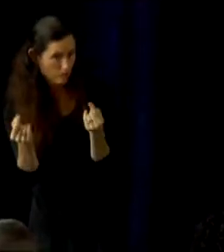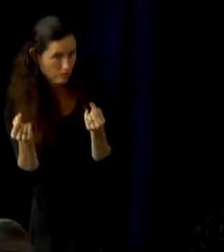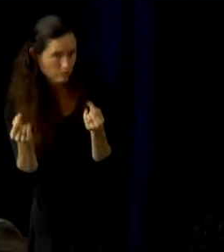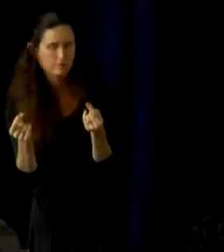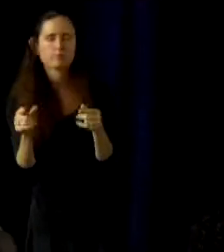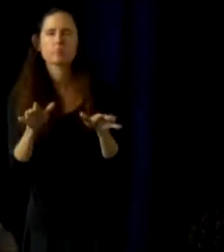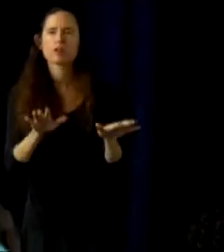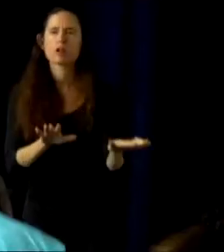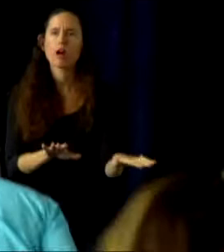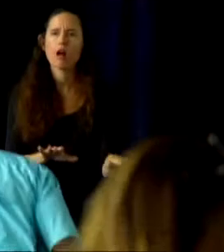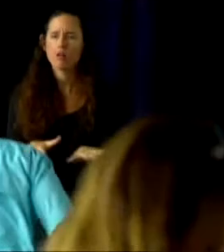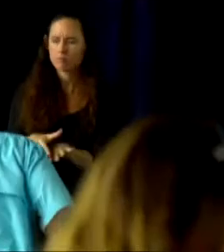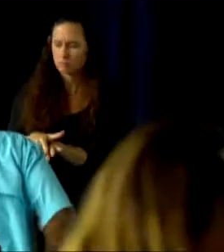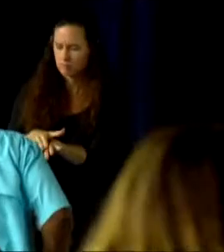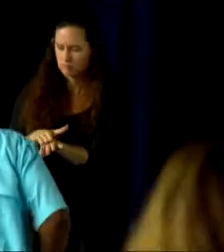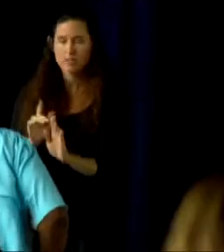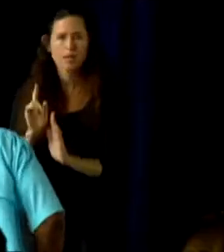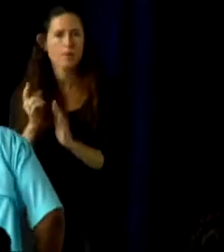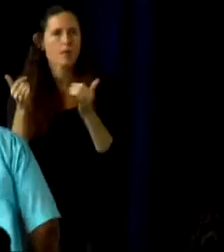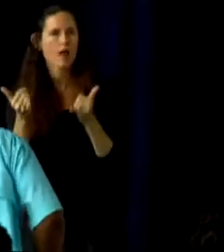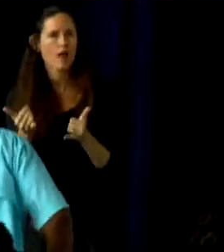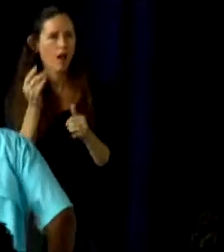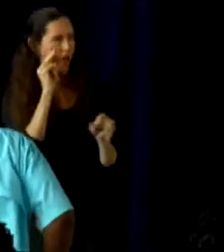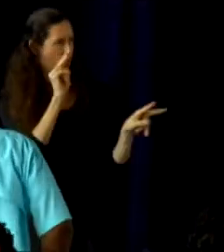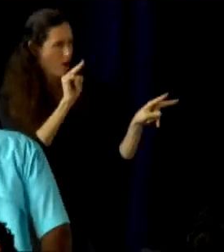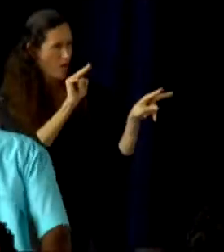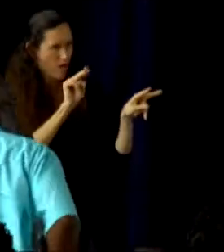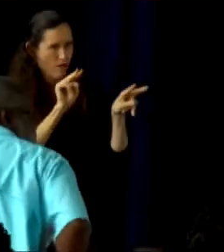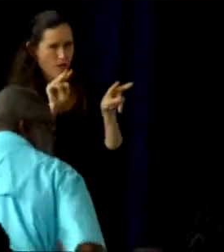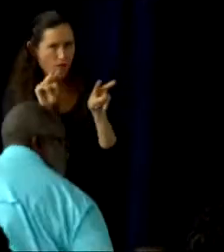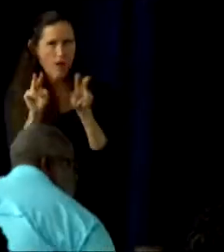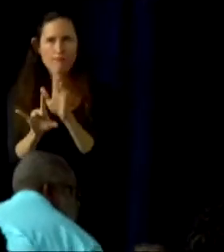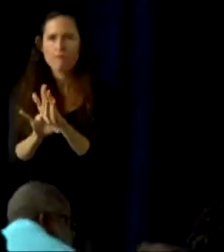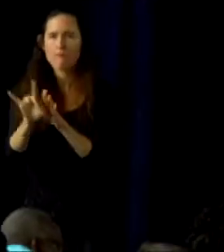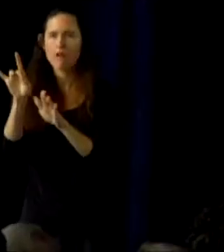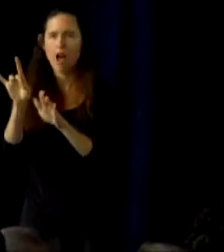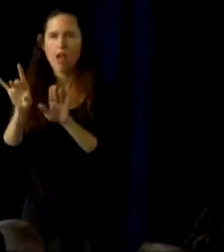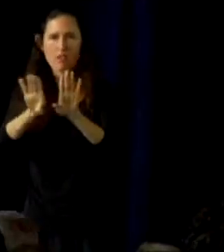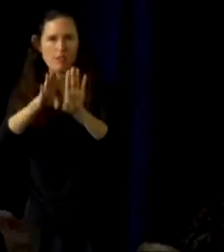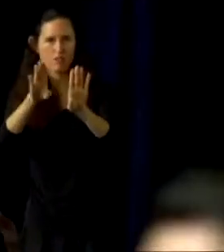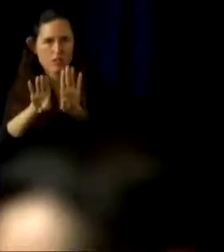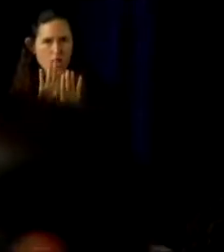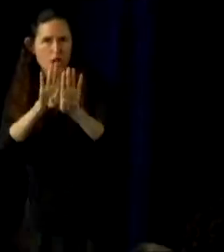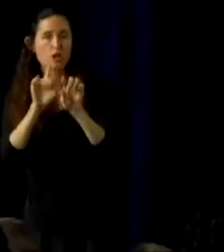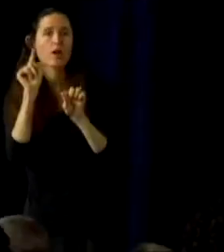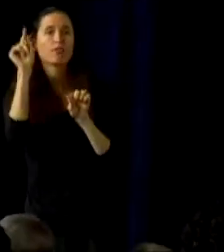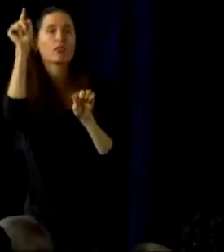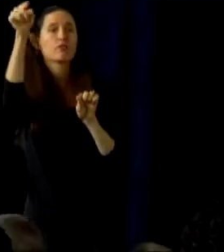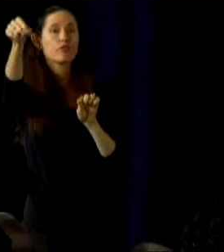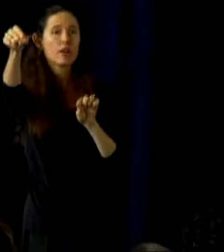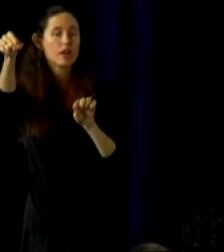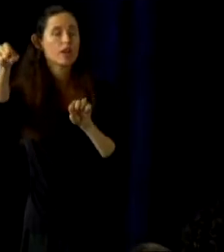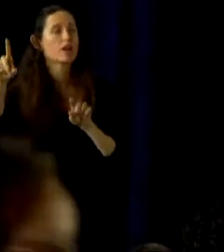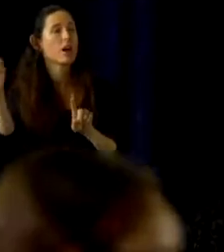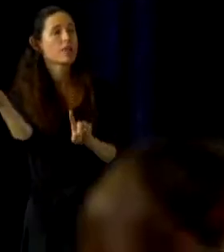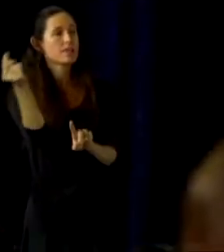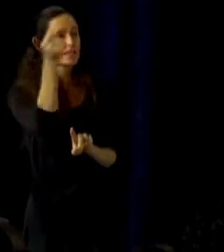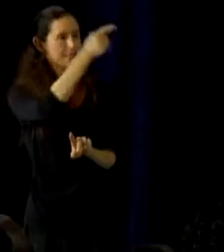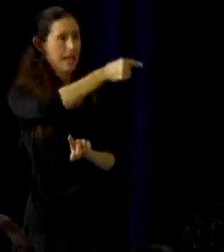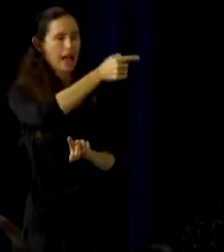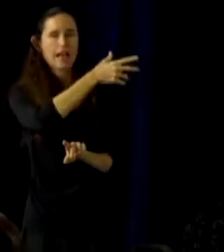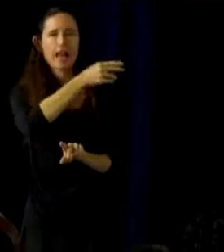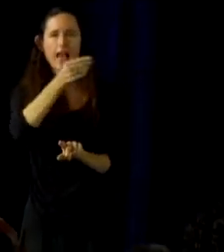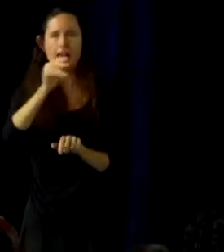so calmly. Take a moment now and locate the exit nearest you. There are exits to the rear, exits to the side, and